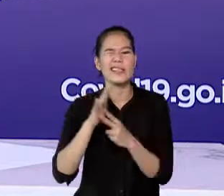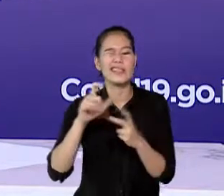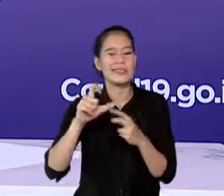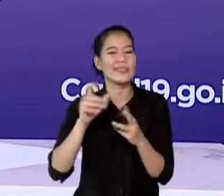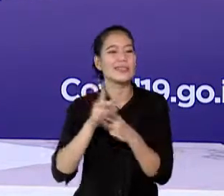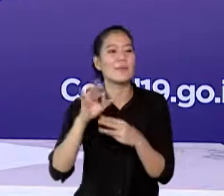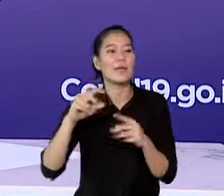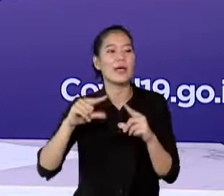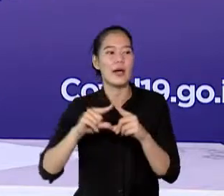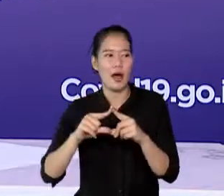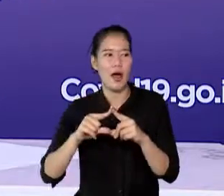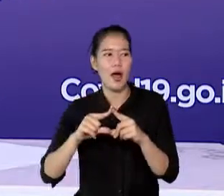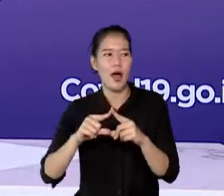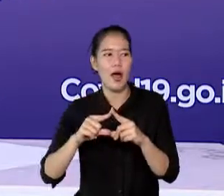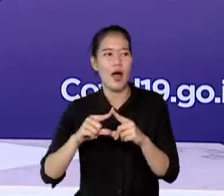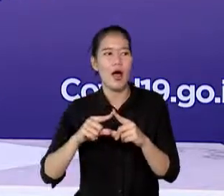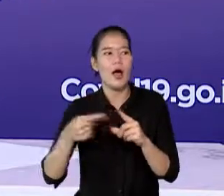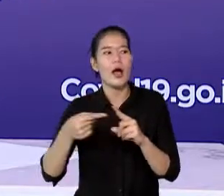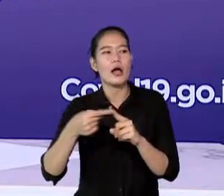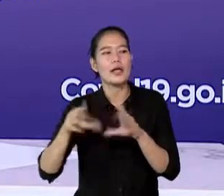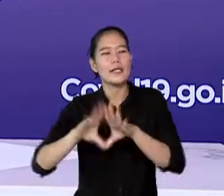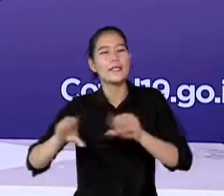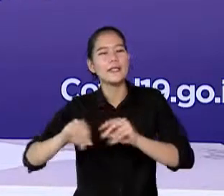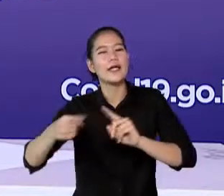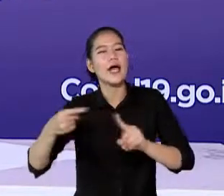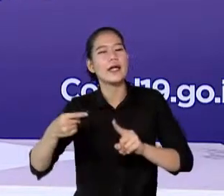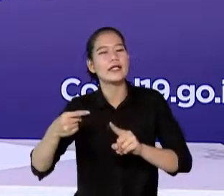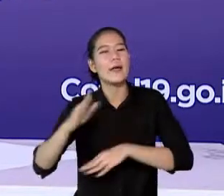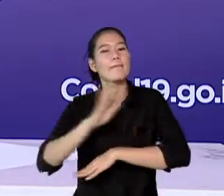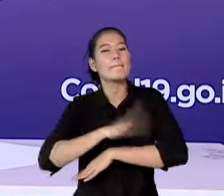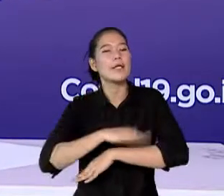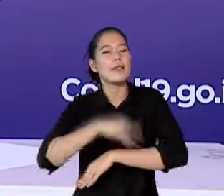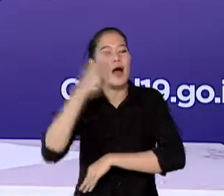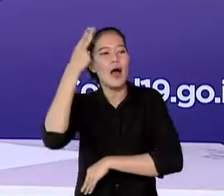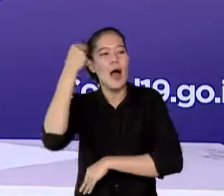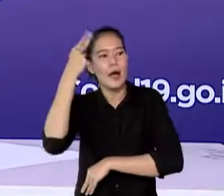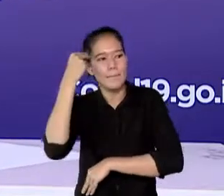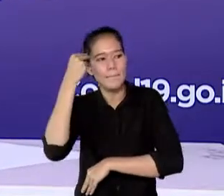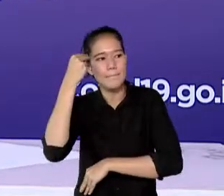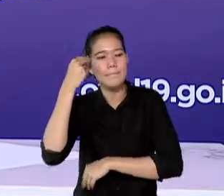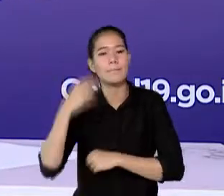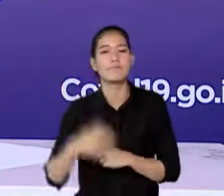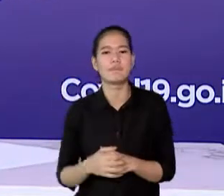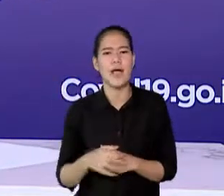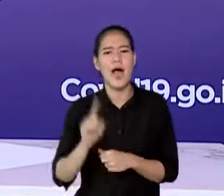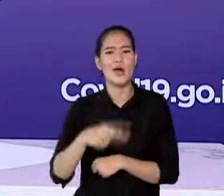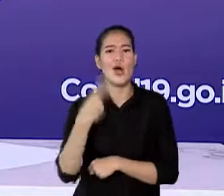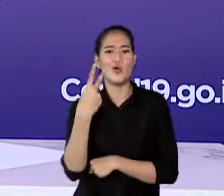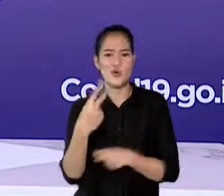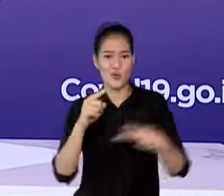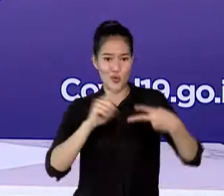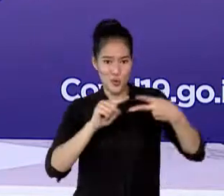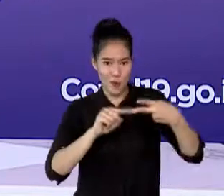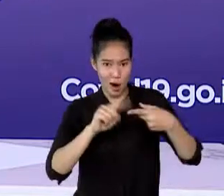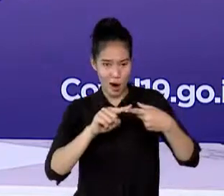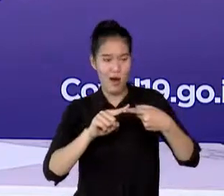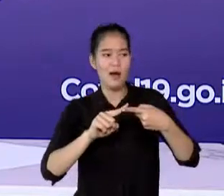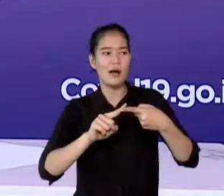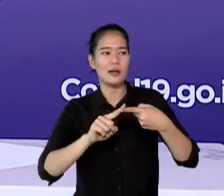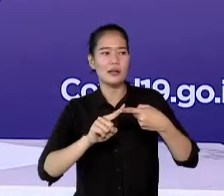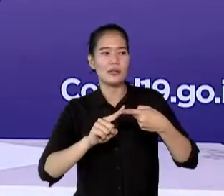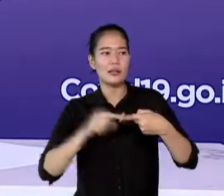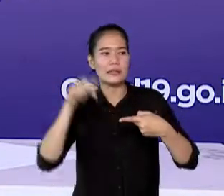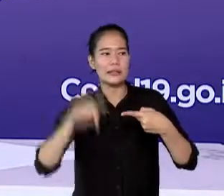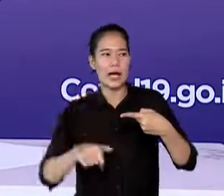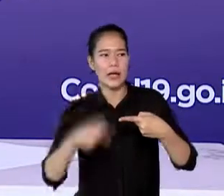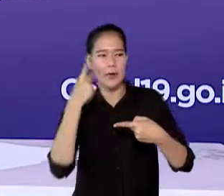Lutfia Tisnadibrata, freelancer from Arab News and Bangkok Post. She has two questions. The first question is,